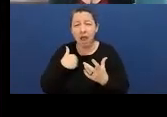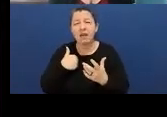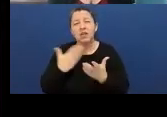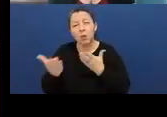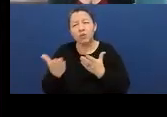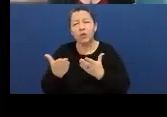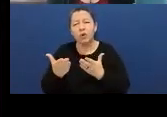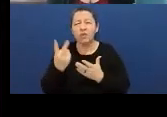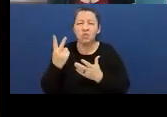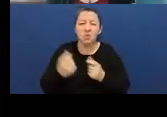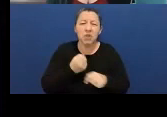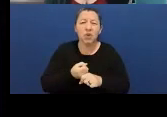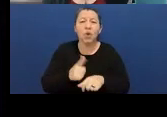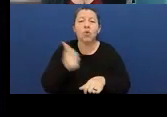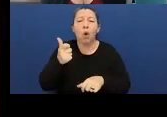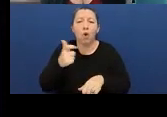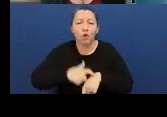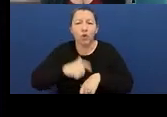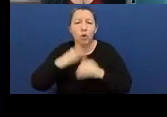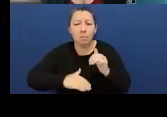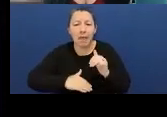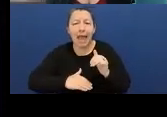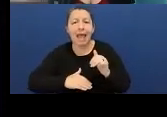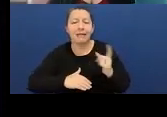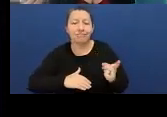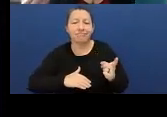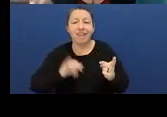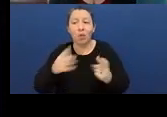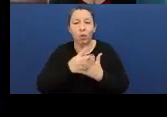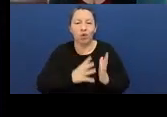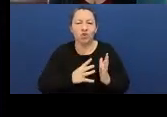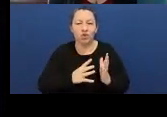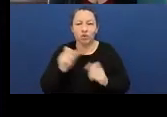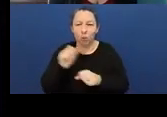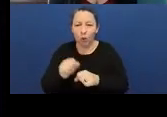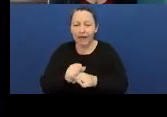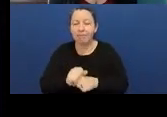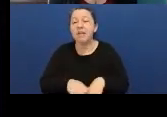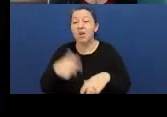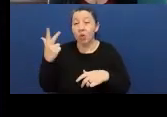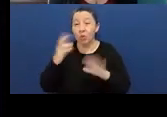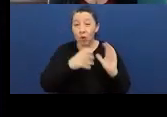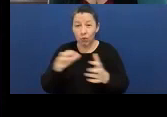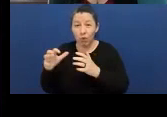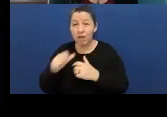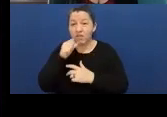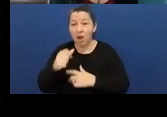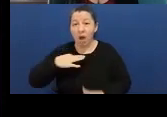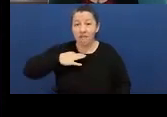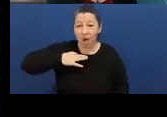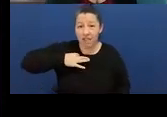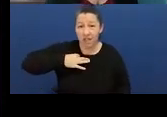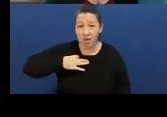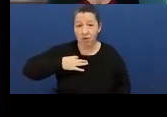than the conscripted labor, but then they would be released. So there are these three groups of non-voluntary labor in